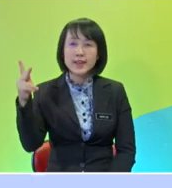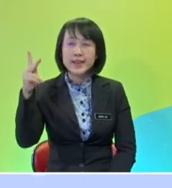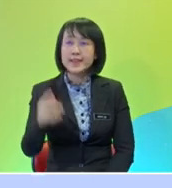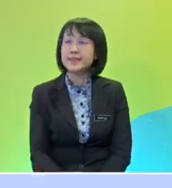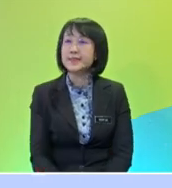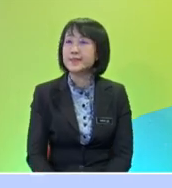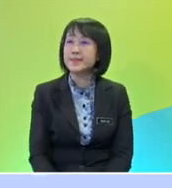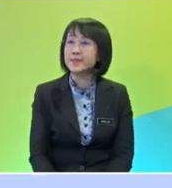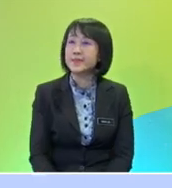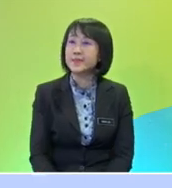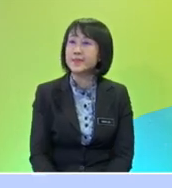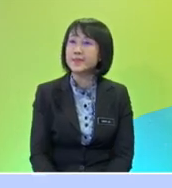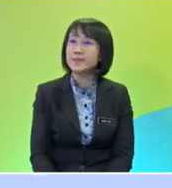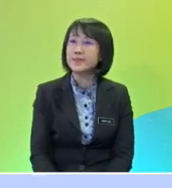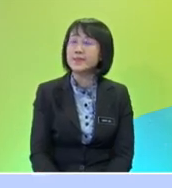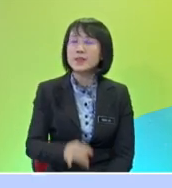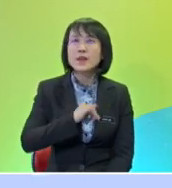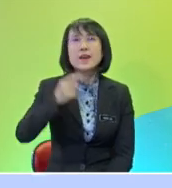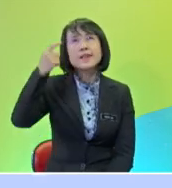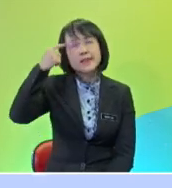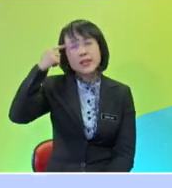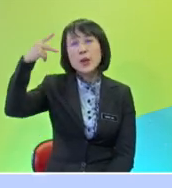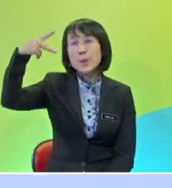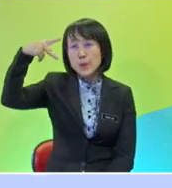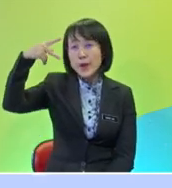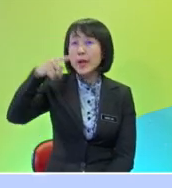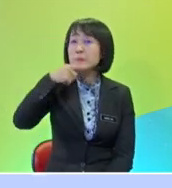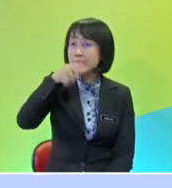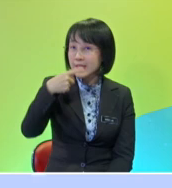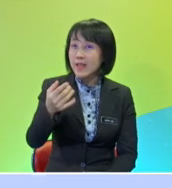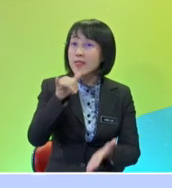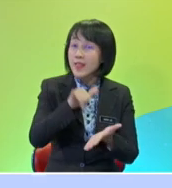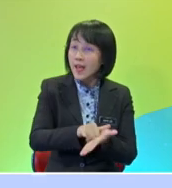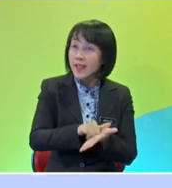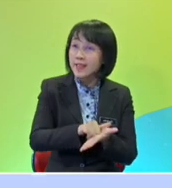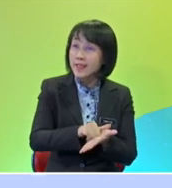I think Sam said that. Who said that?